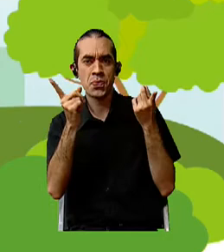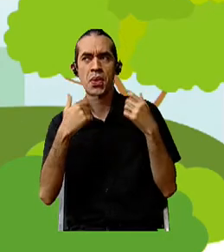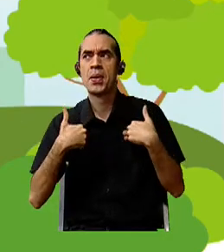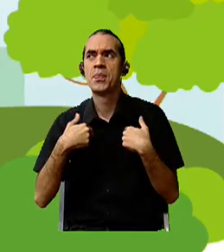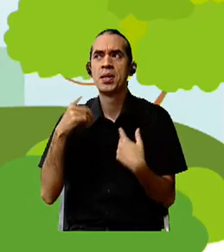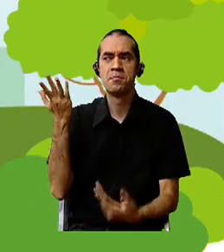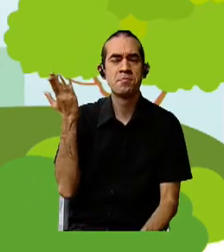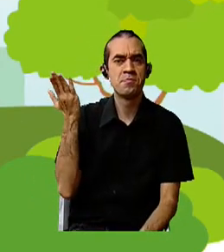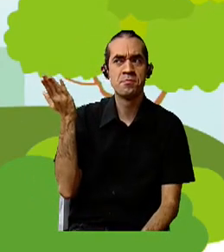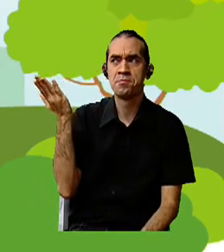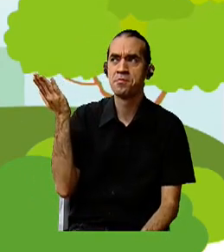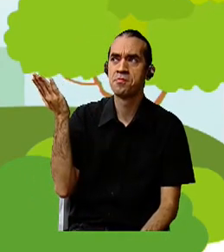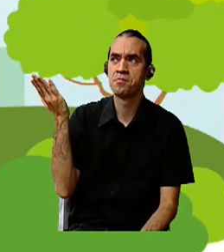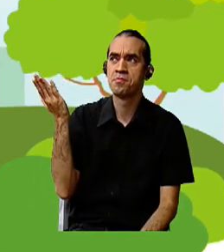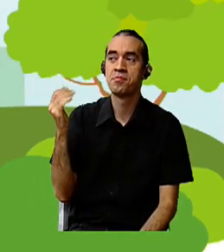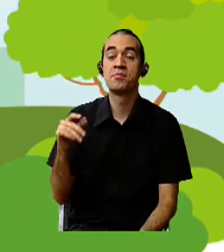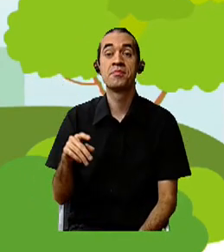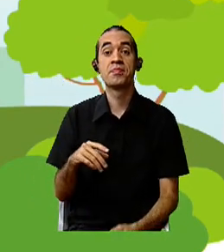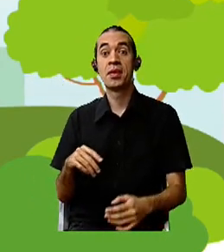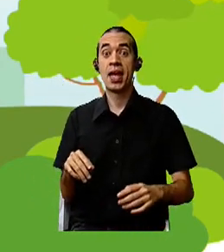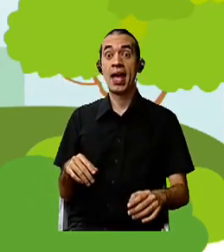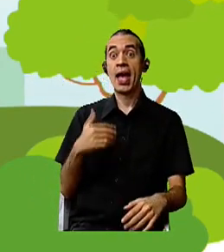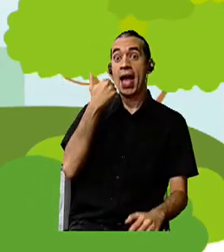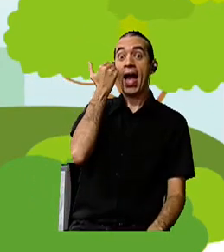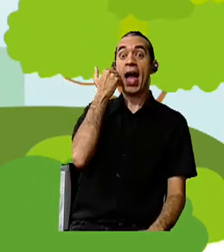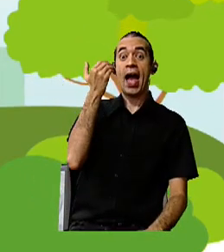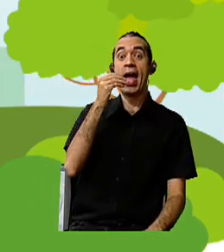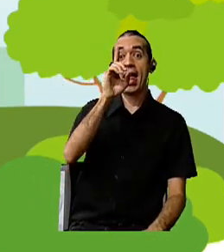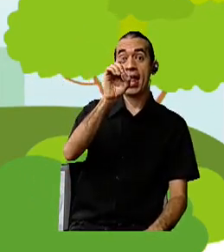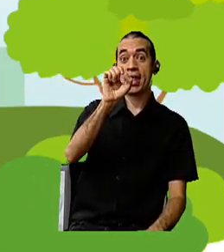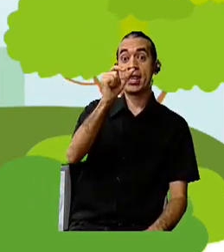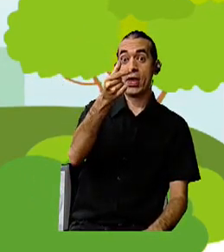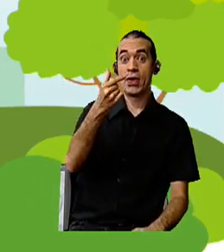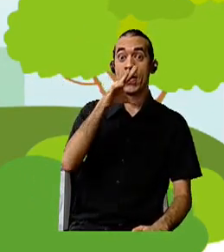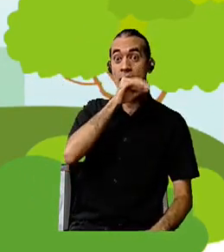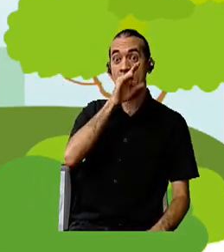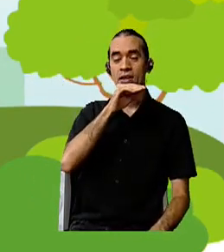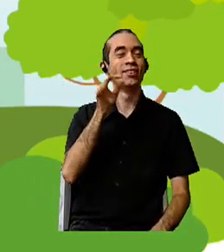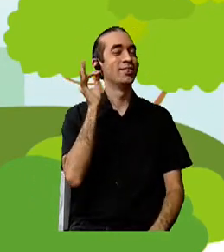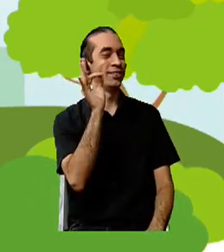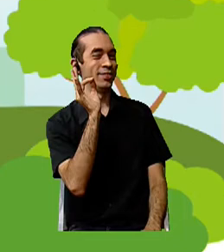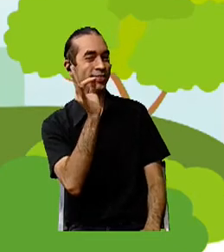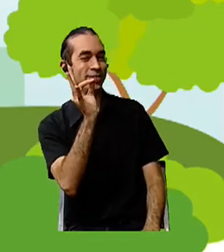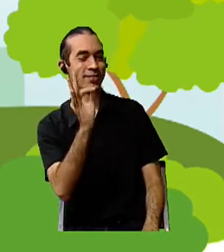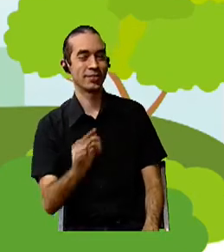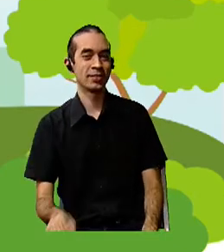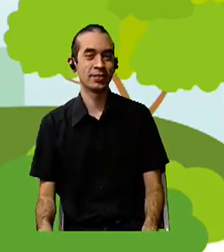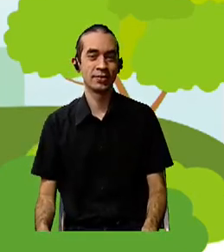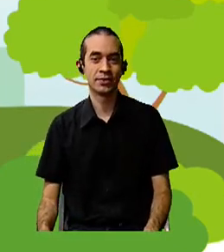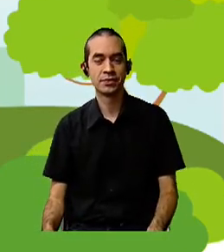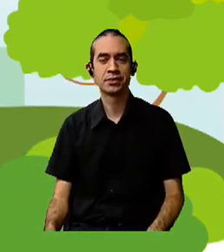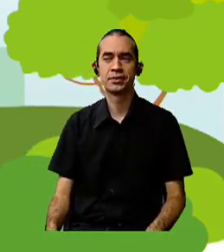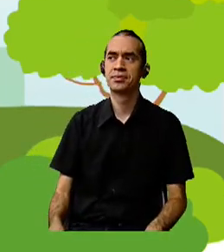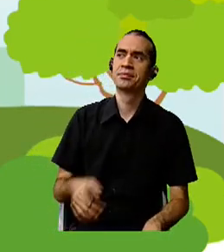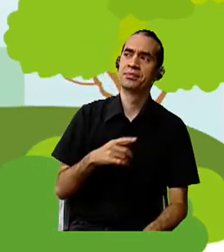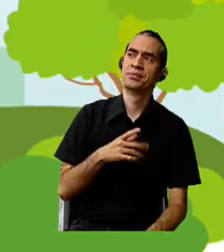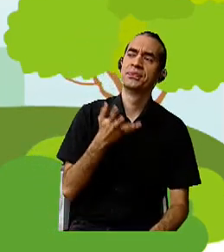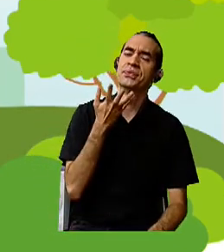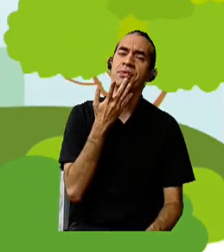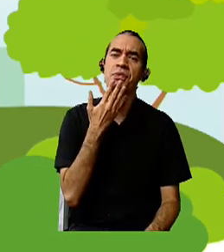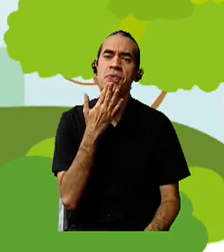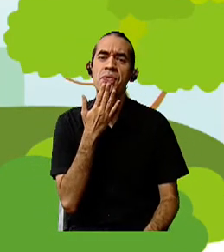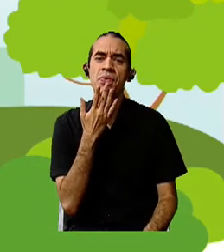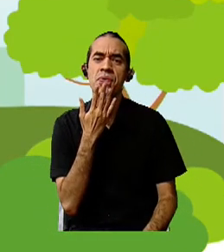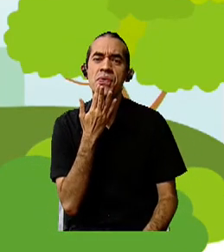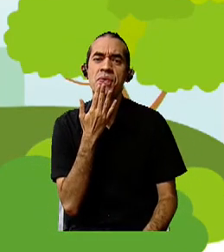that? That's very easy. That's a dog. Very good, Chuli. And what color